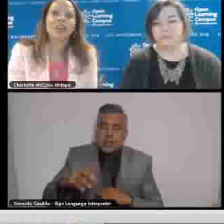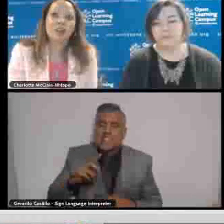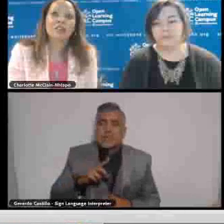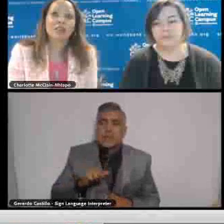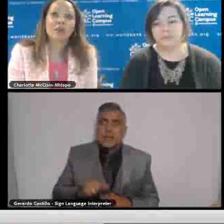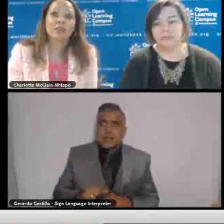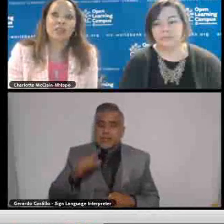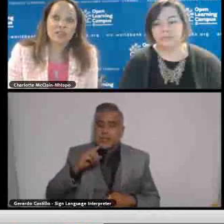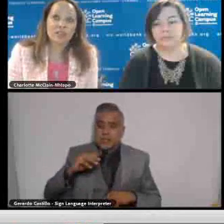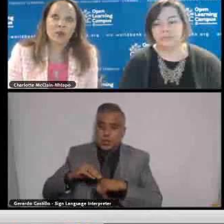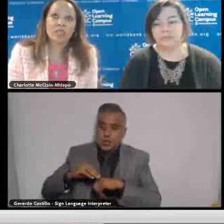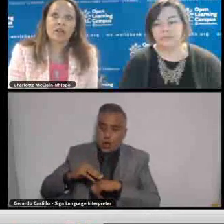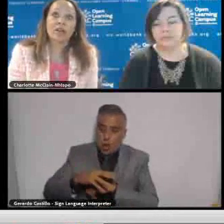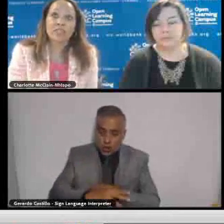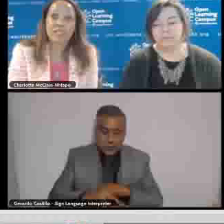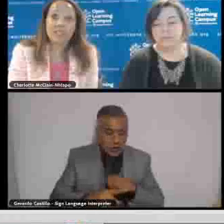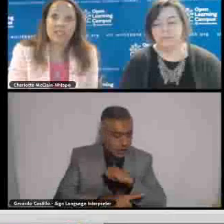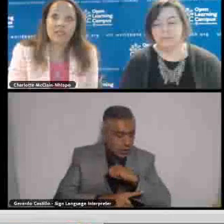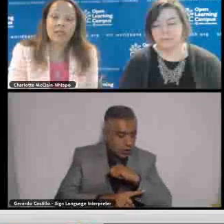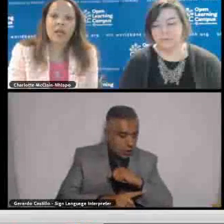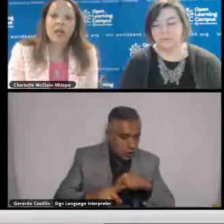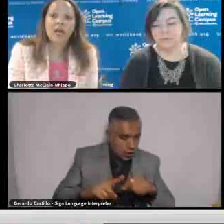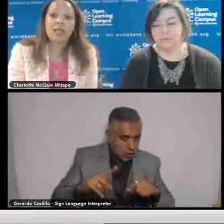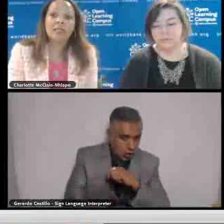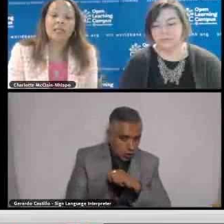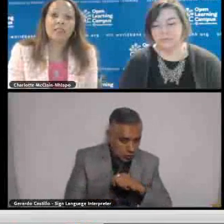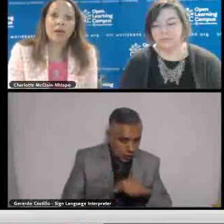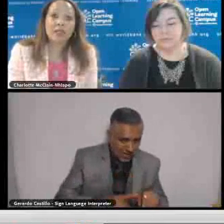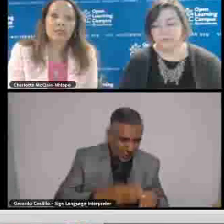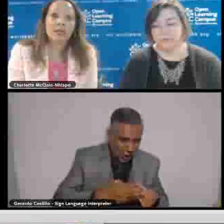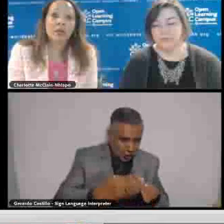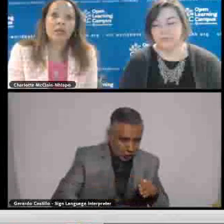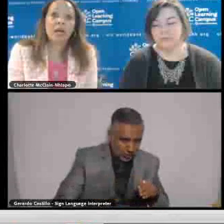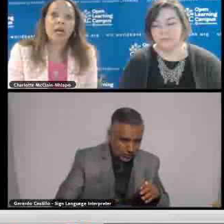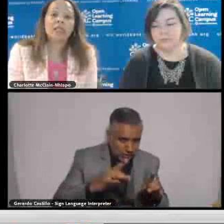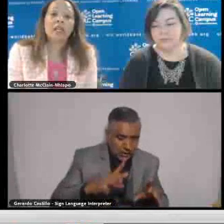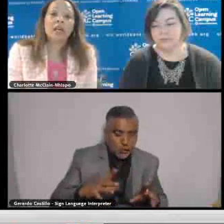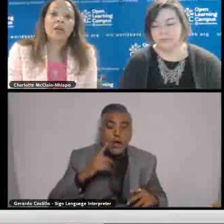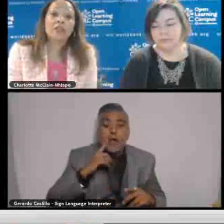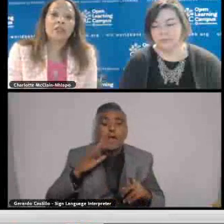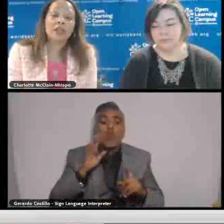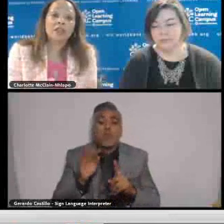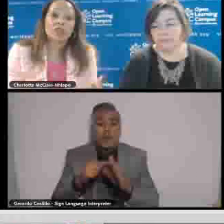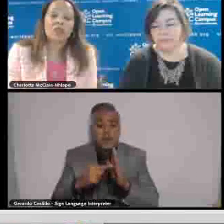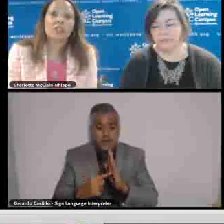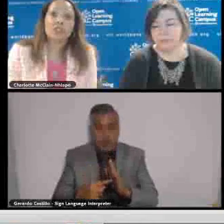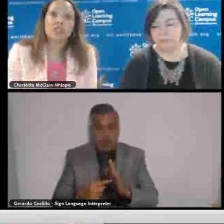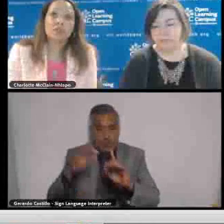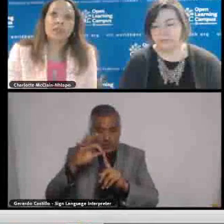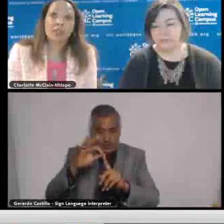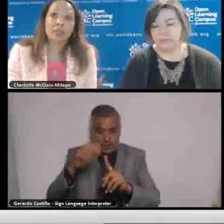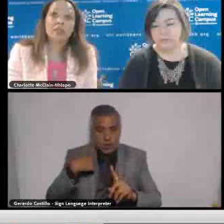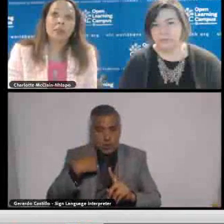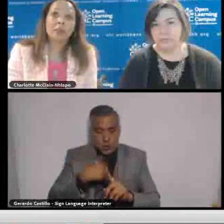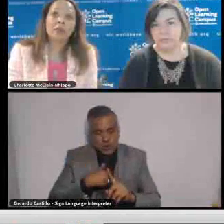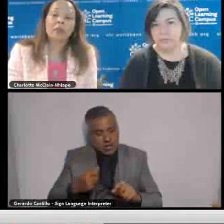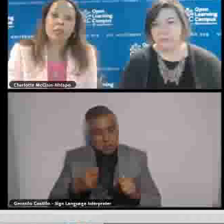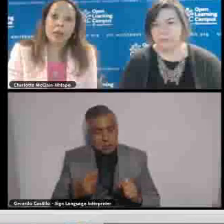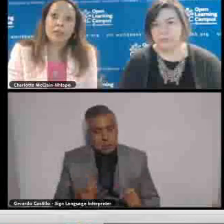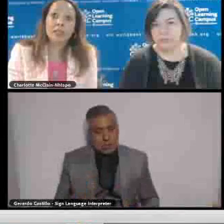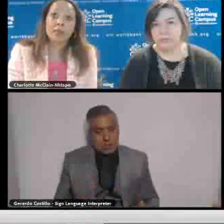and a consequence of disaster. And in the case of Pakistan, we had a surge in terms of the numbers of people who had